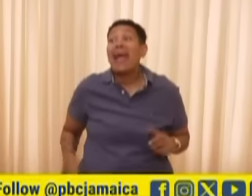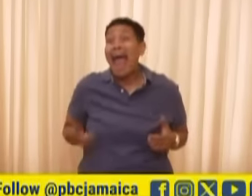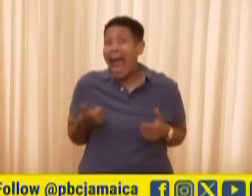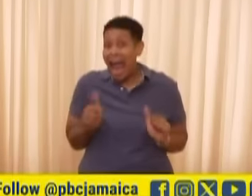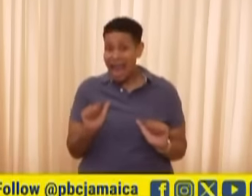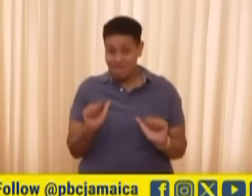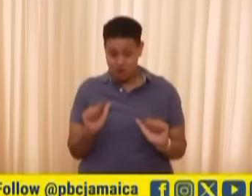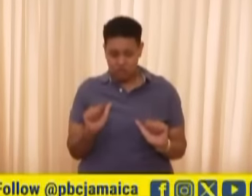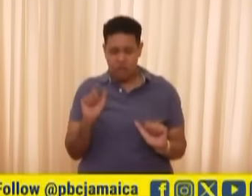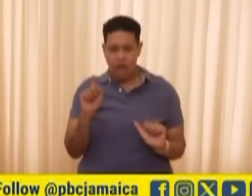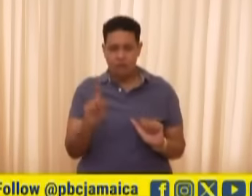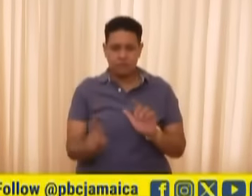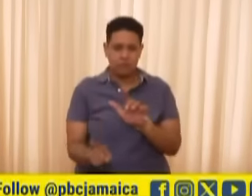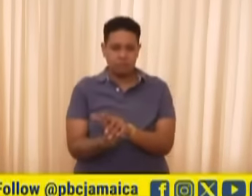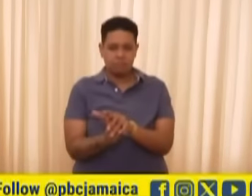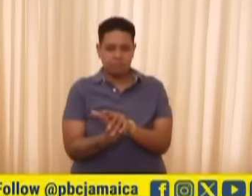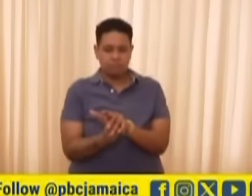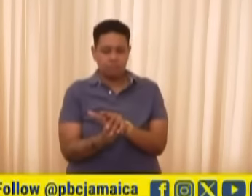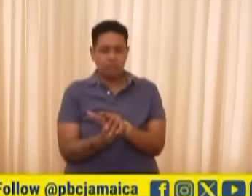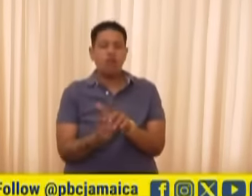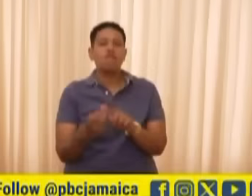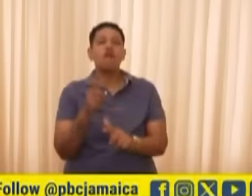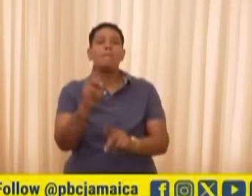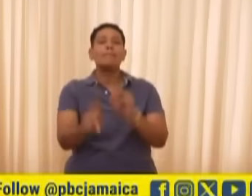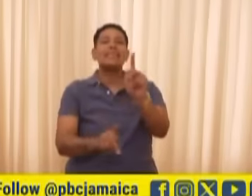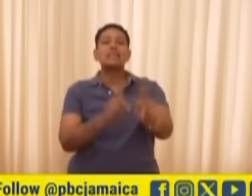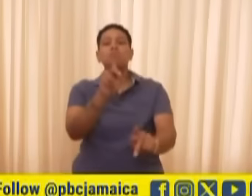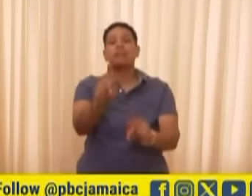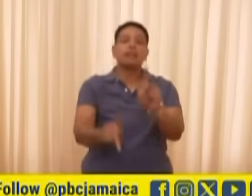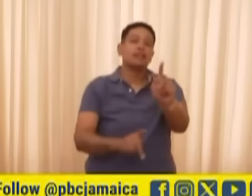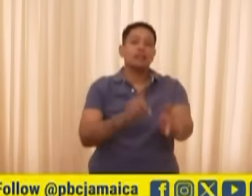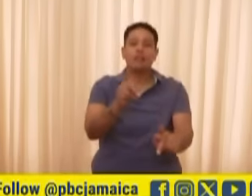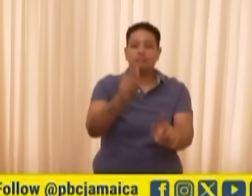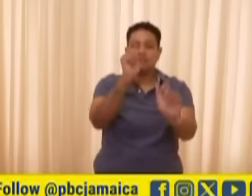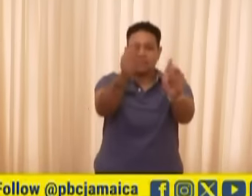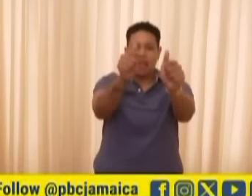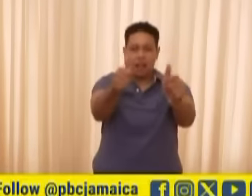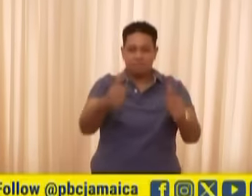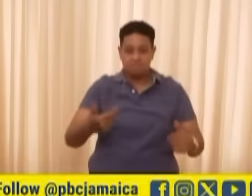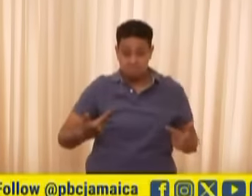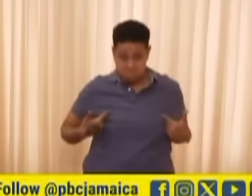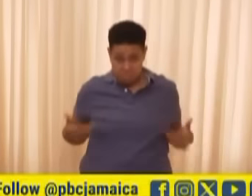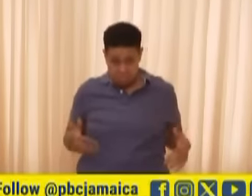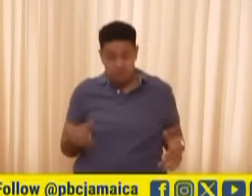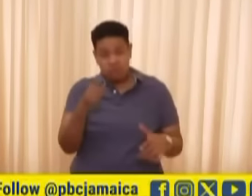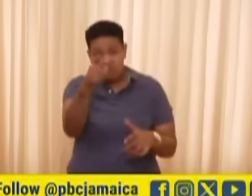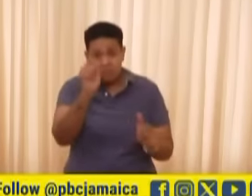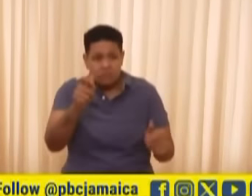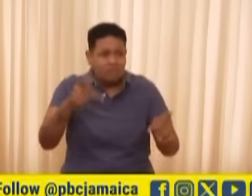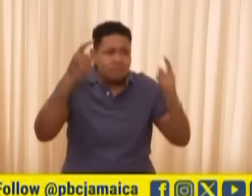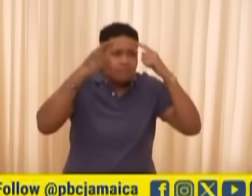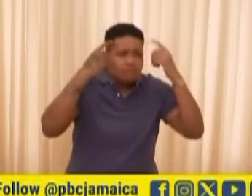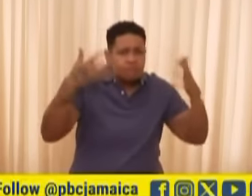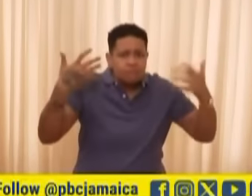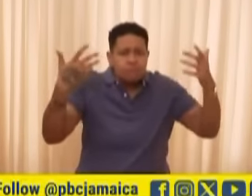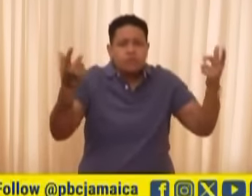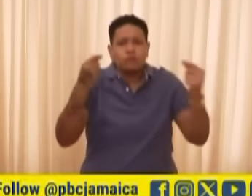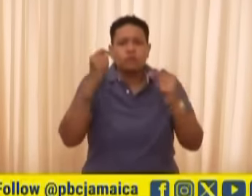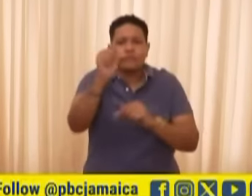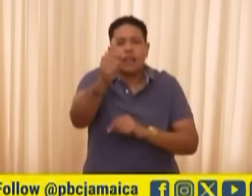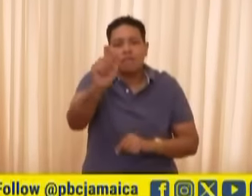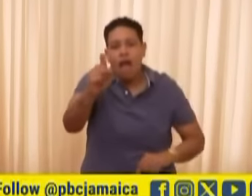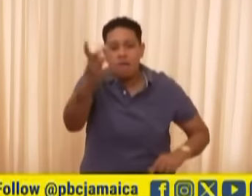effort has to come from the people themselves. And I want to